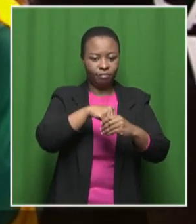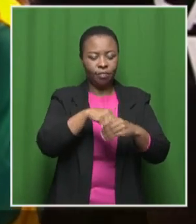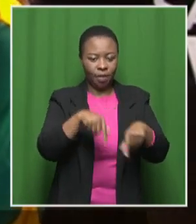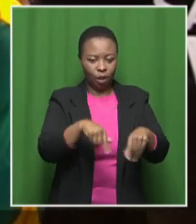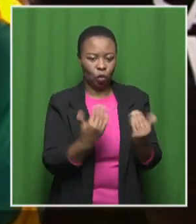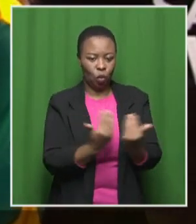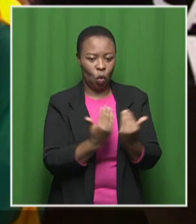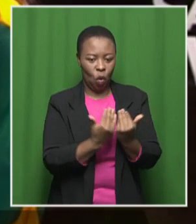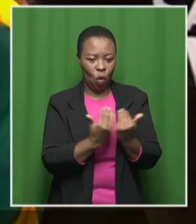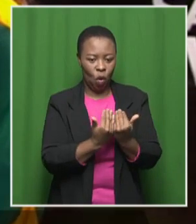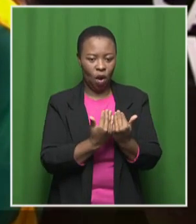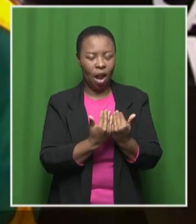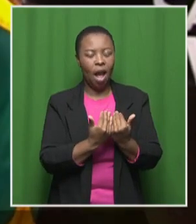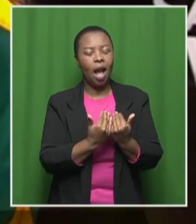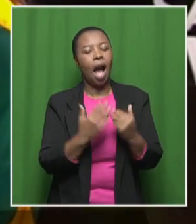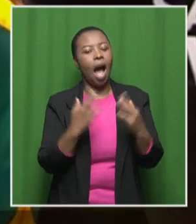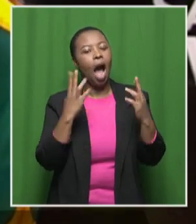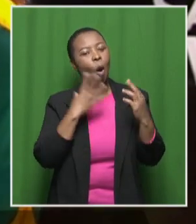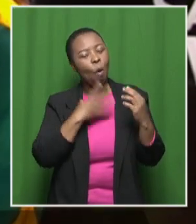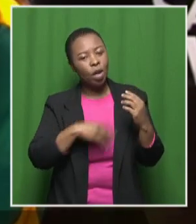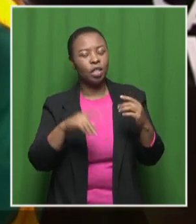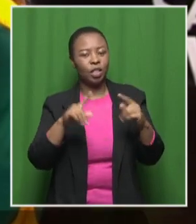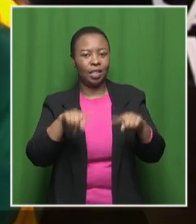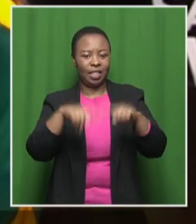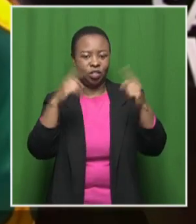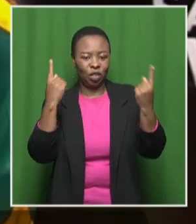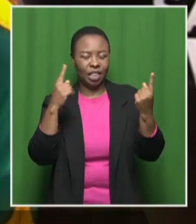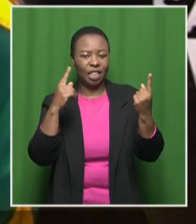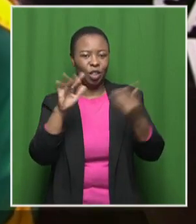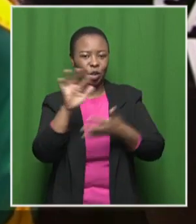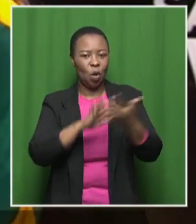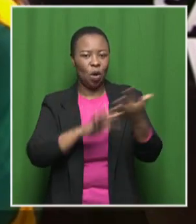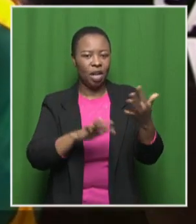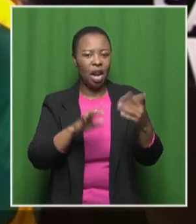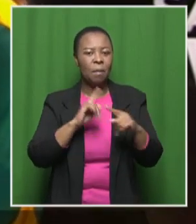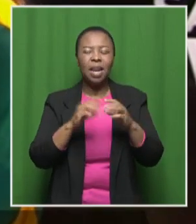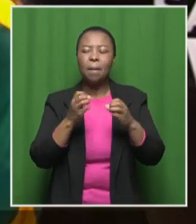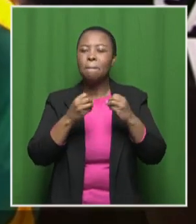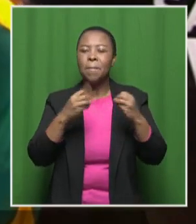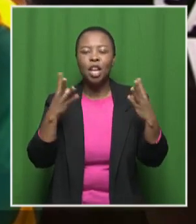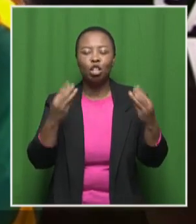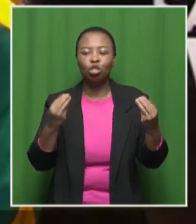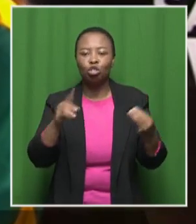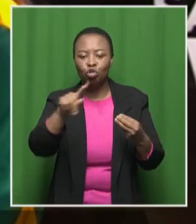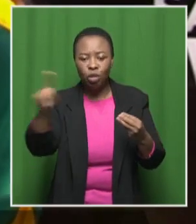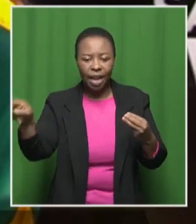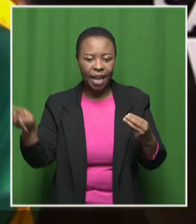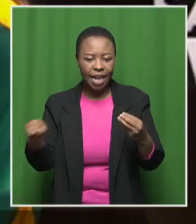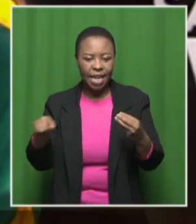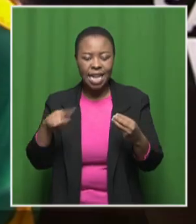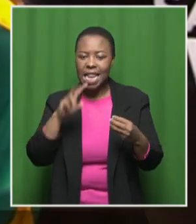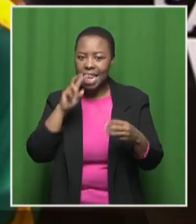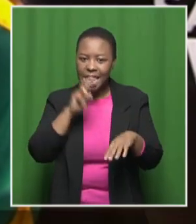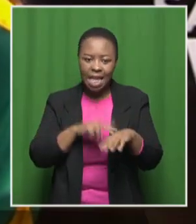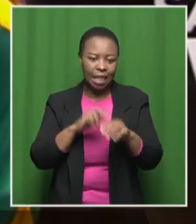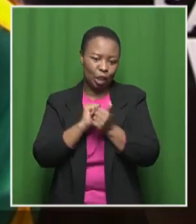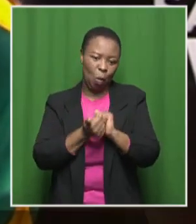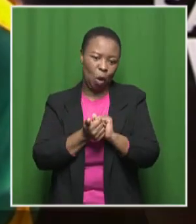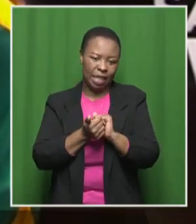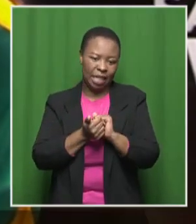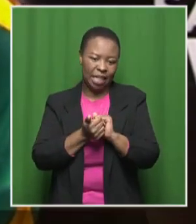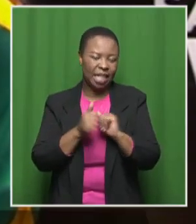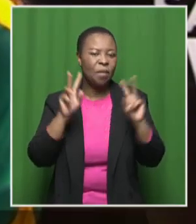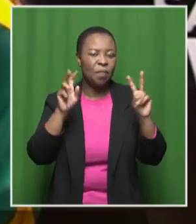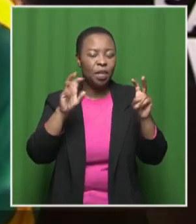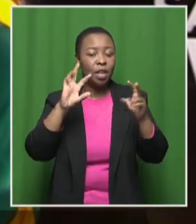this was a unique story, but it's not. Way too many of our children need help to be able to get them to where they need to be. When we talk about the road